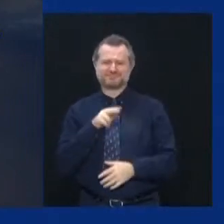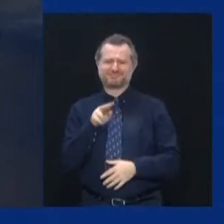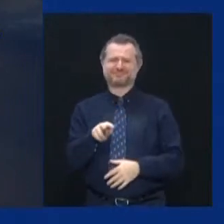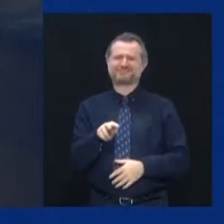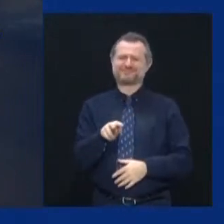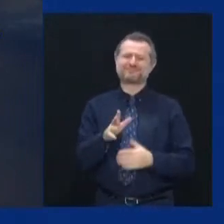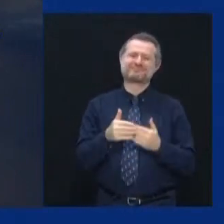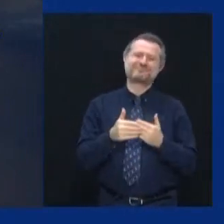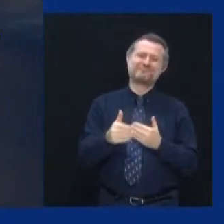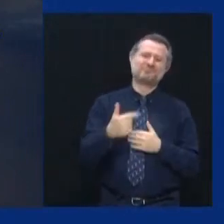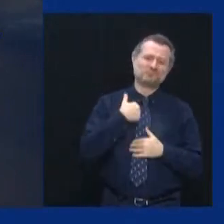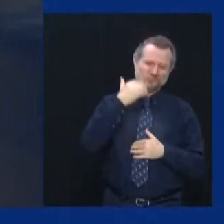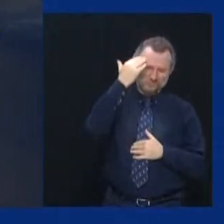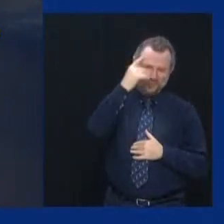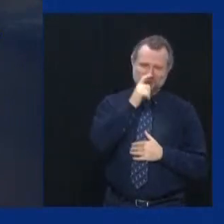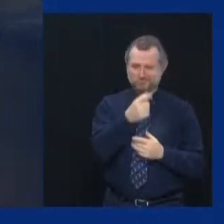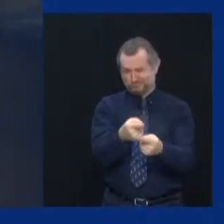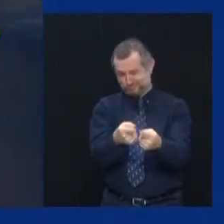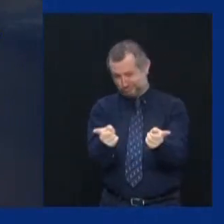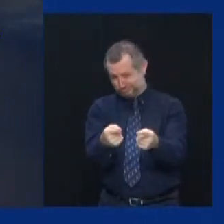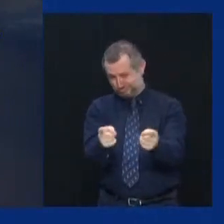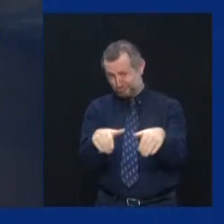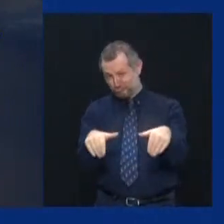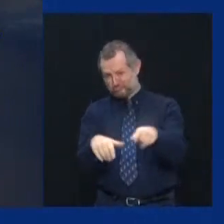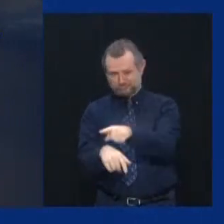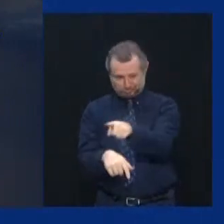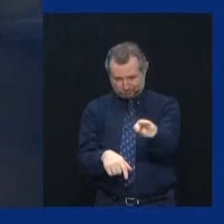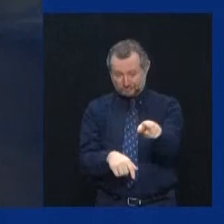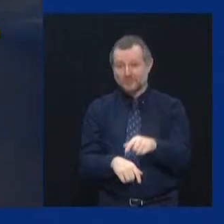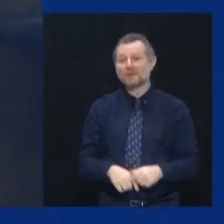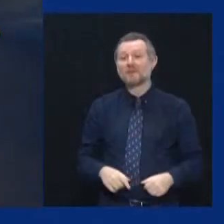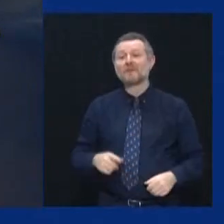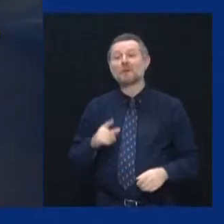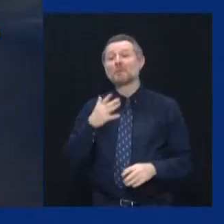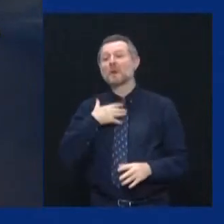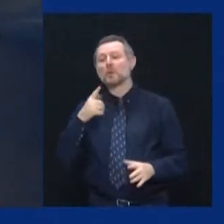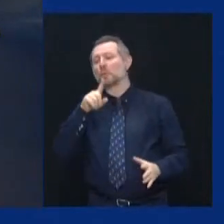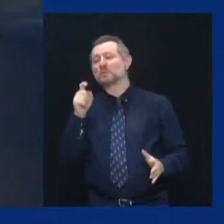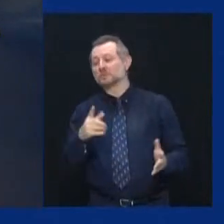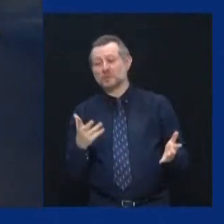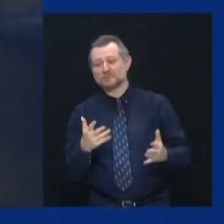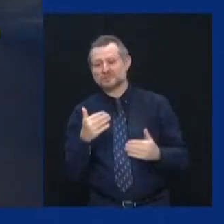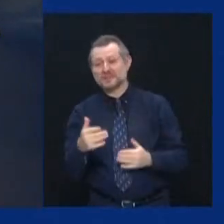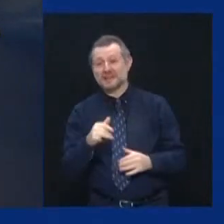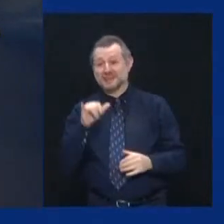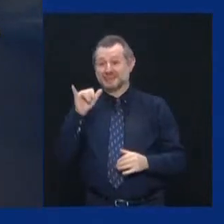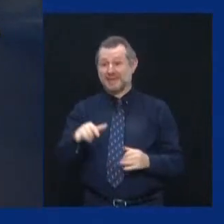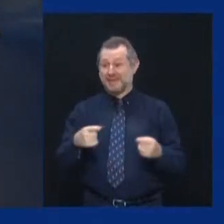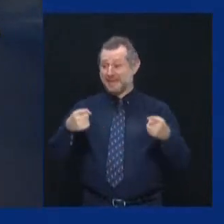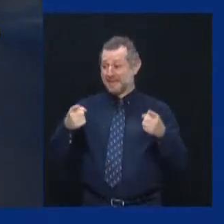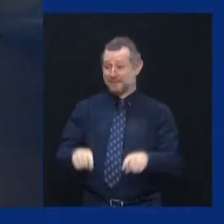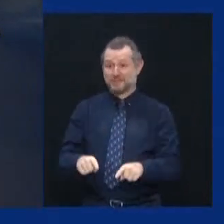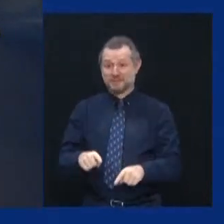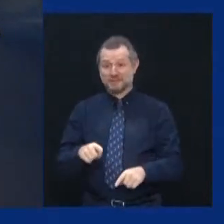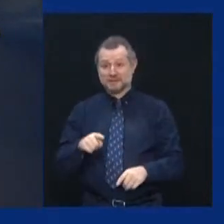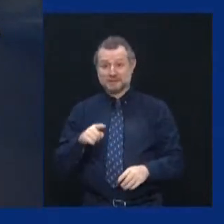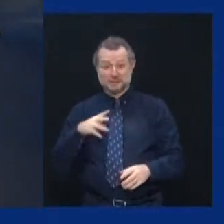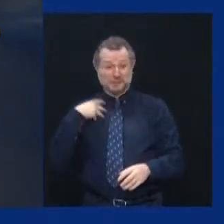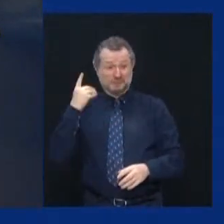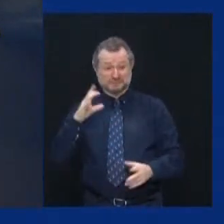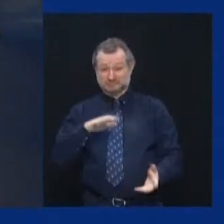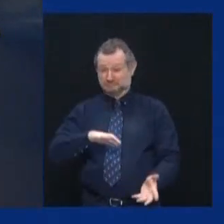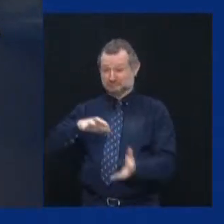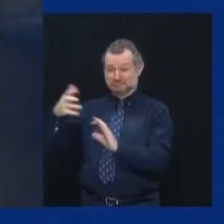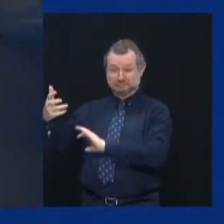question will always be, what did you do when Washington